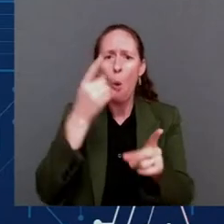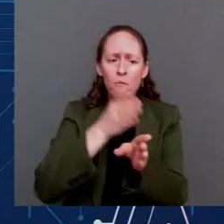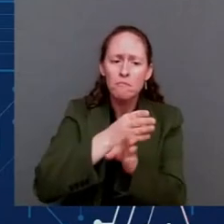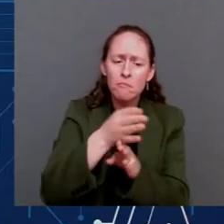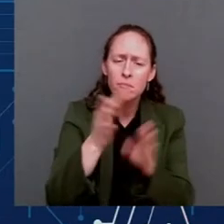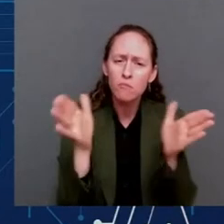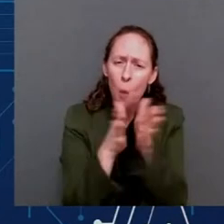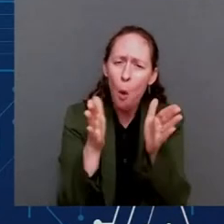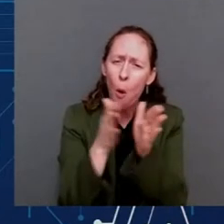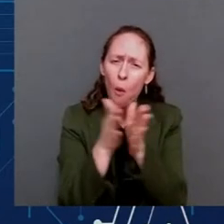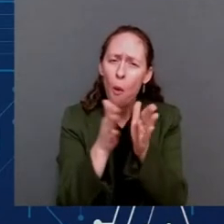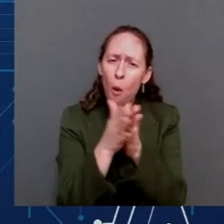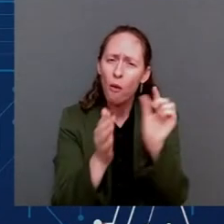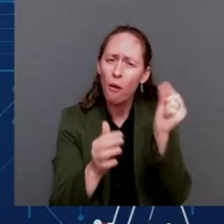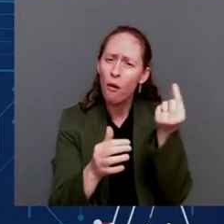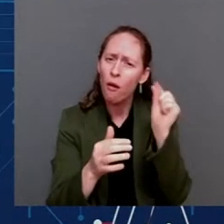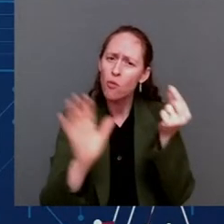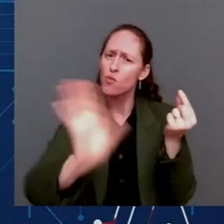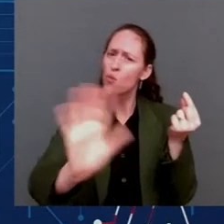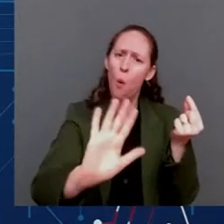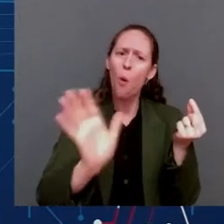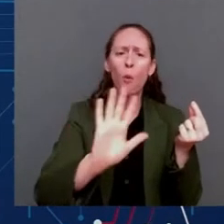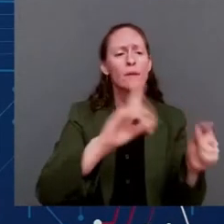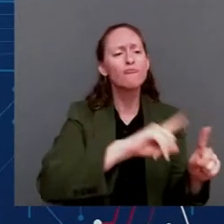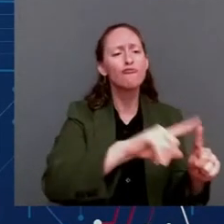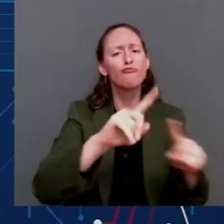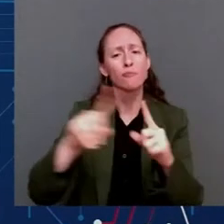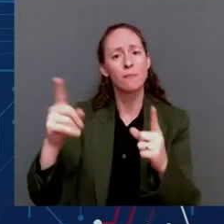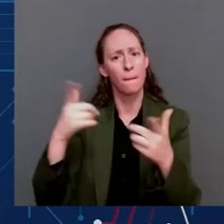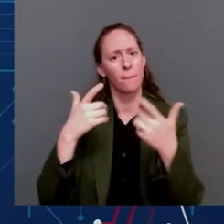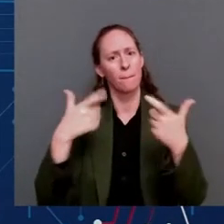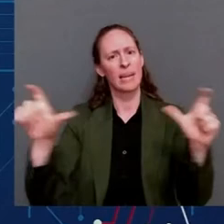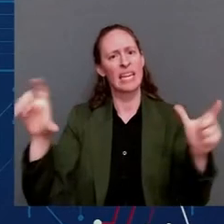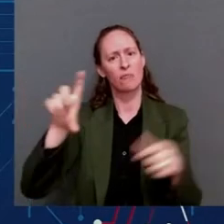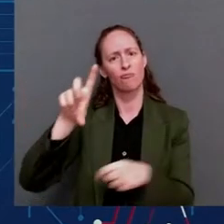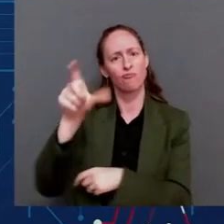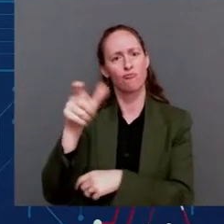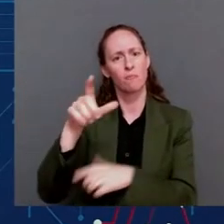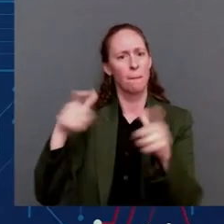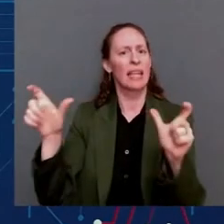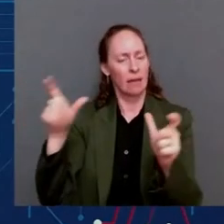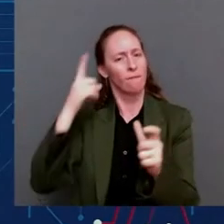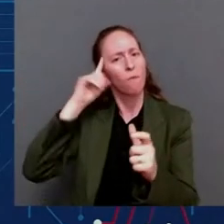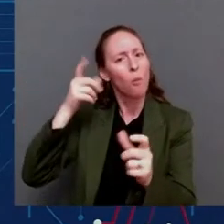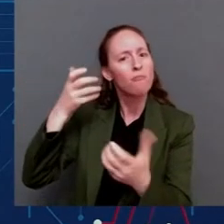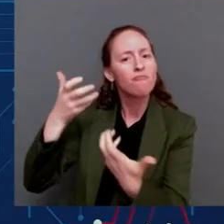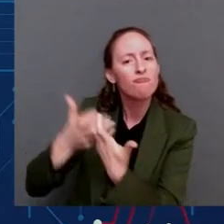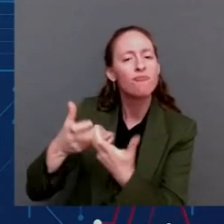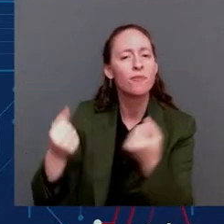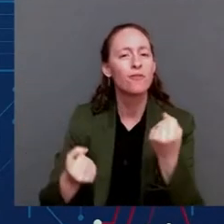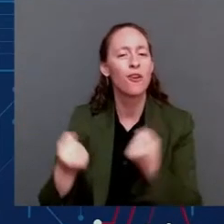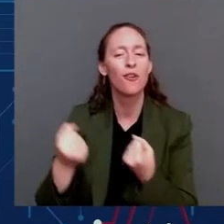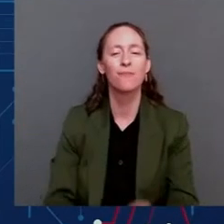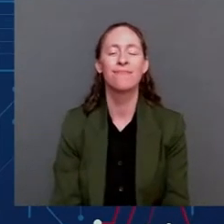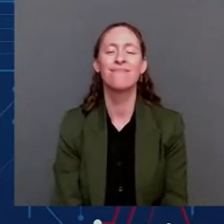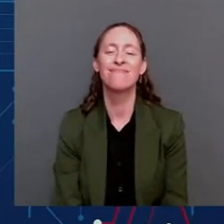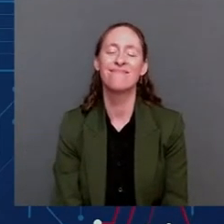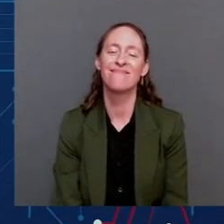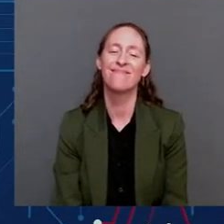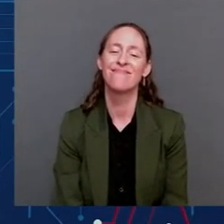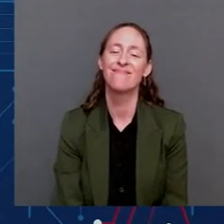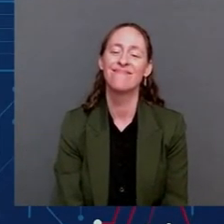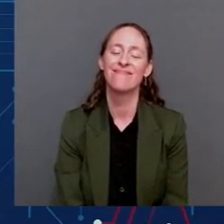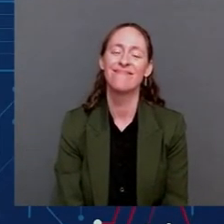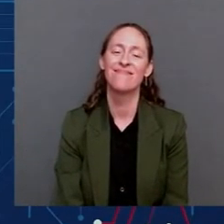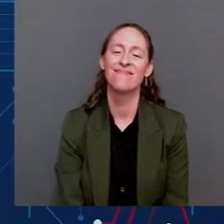ready now for the president's signature. He'll be signing it shortly. And there's no question this will create more jobs for people